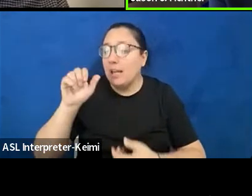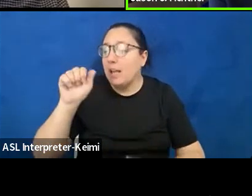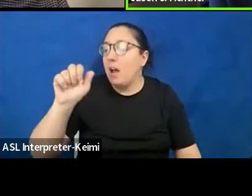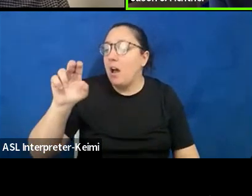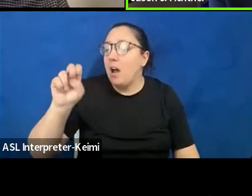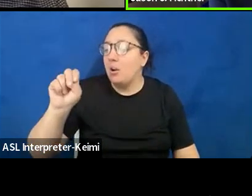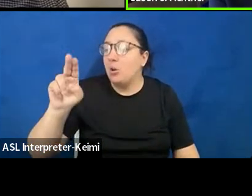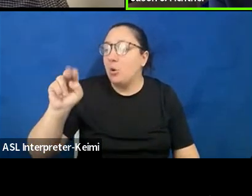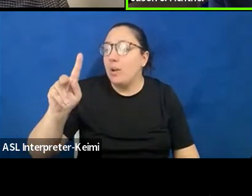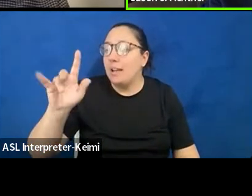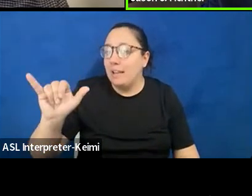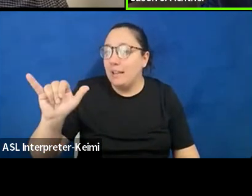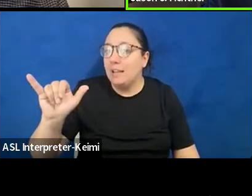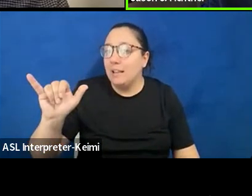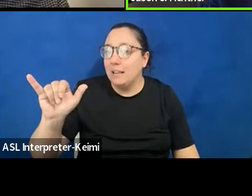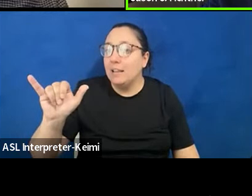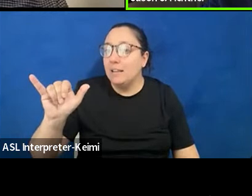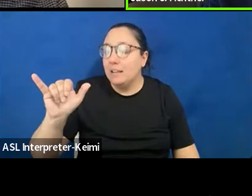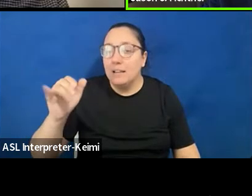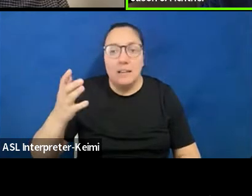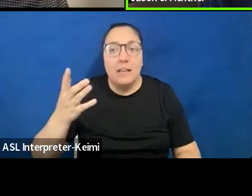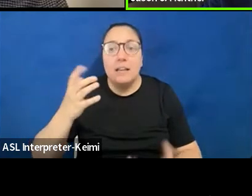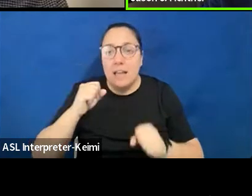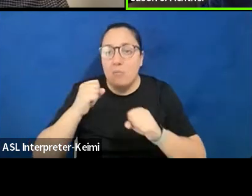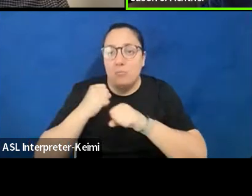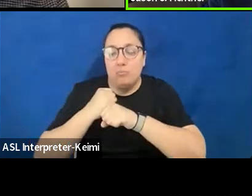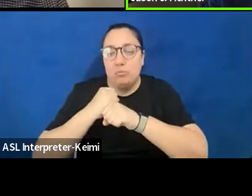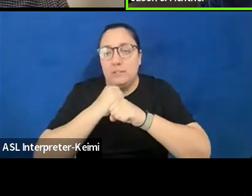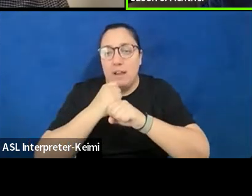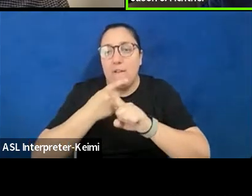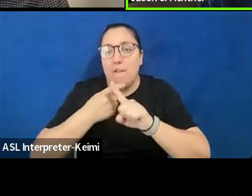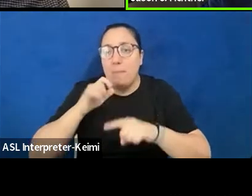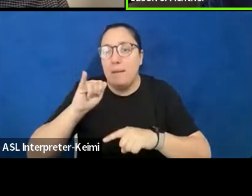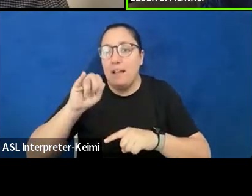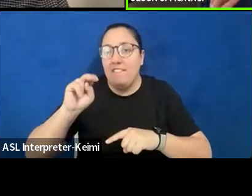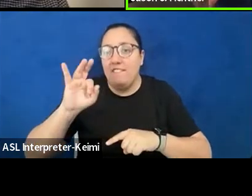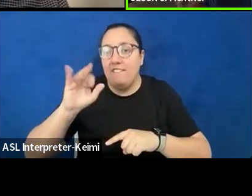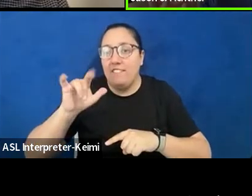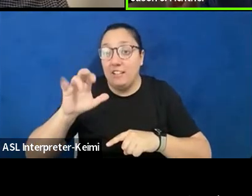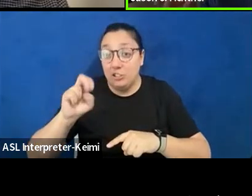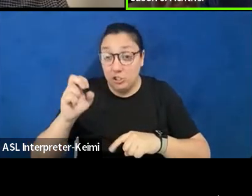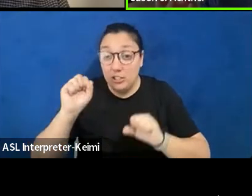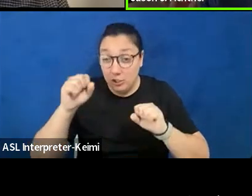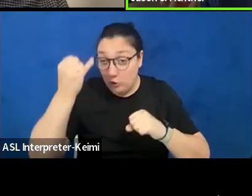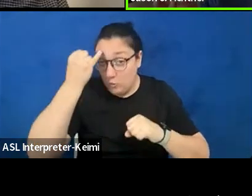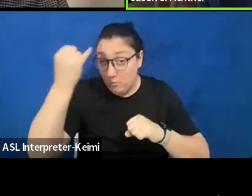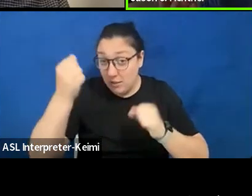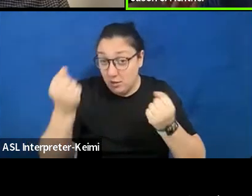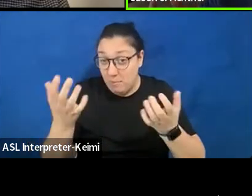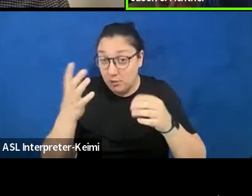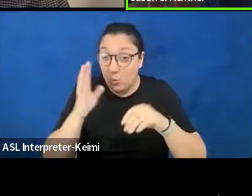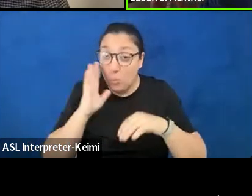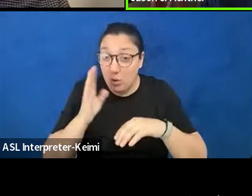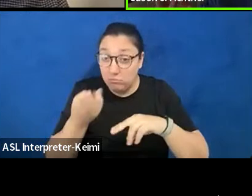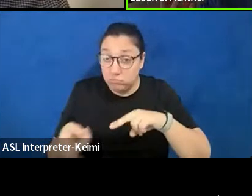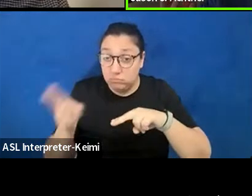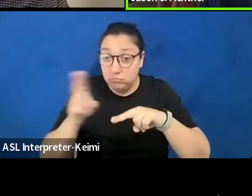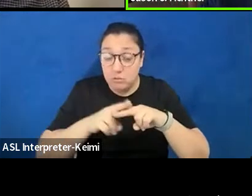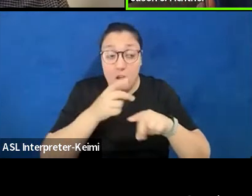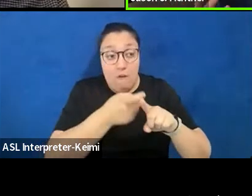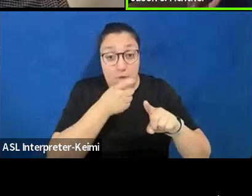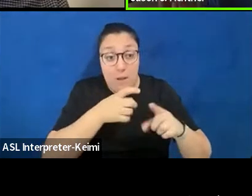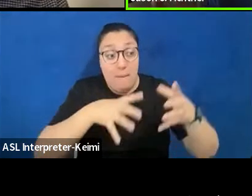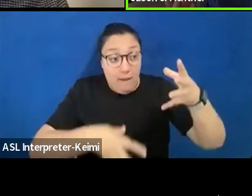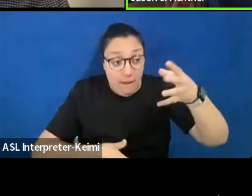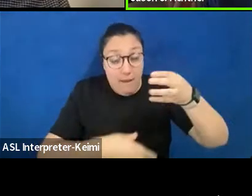is an inflation-protected annuity that lasts as long as you live. Think about how that would augment your income based off what you're going to get from your defined contribution plan, which